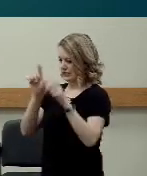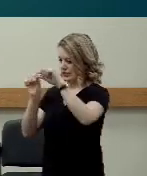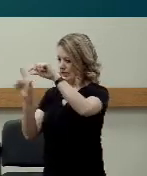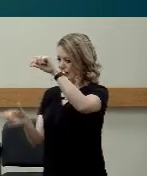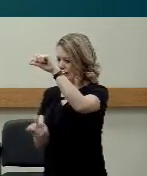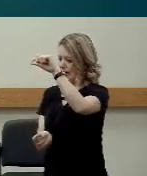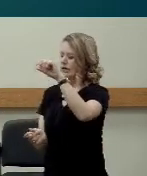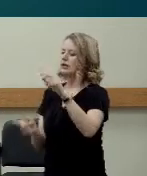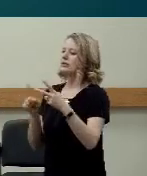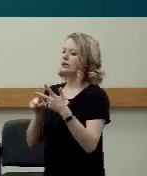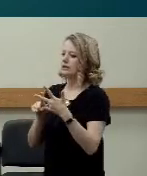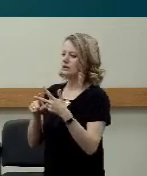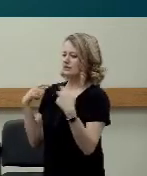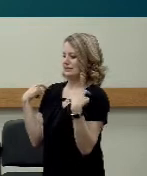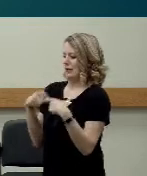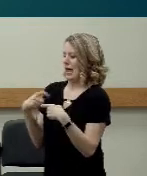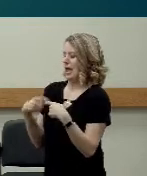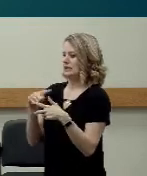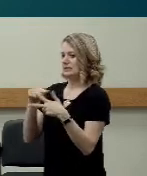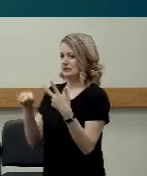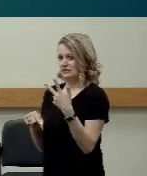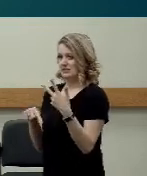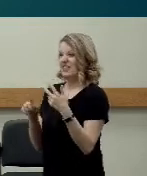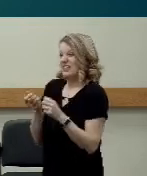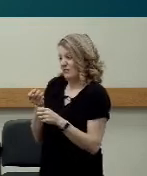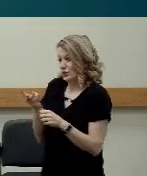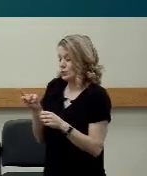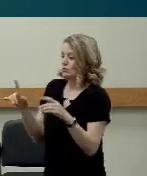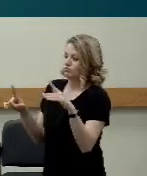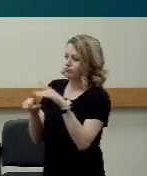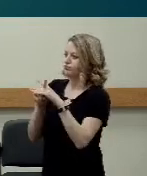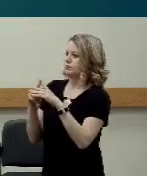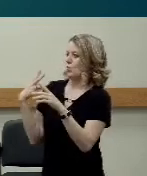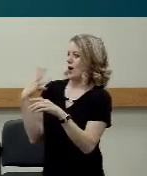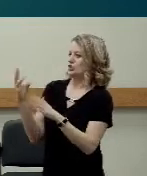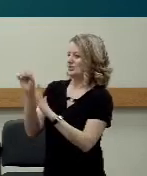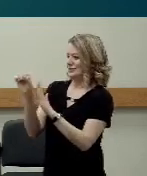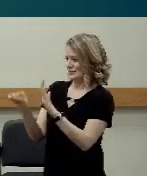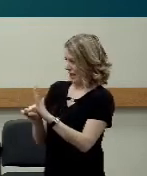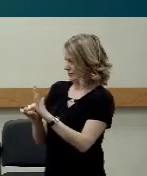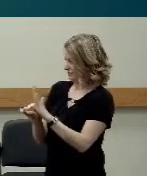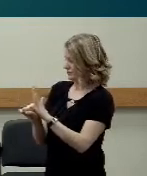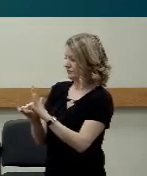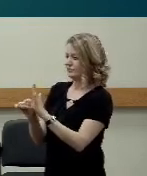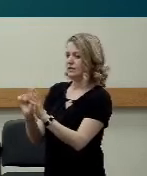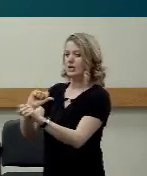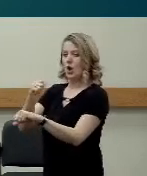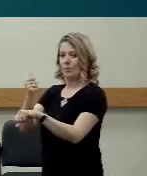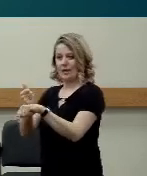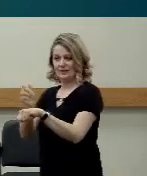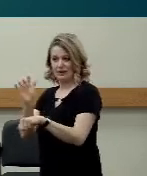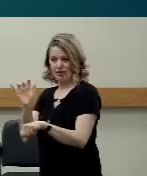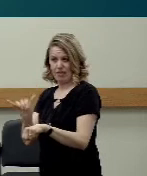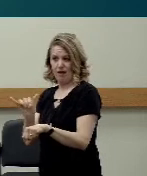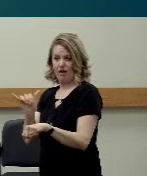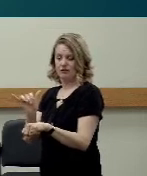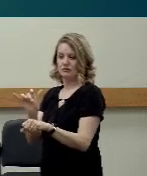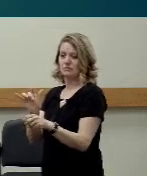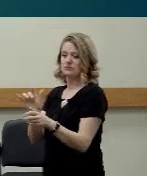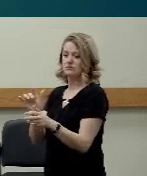and deaths in Washington State. And based on that, we saw a number